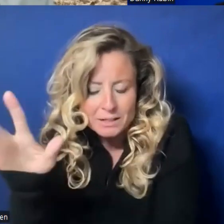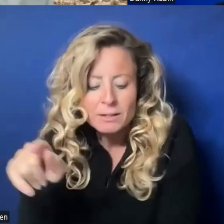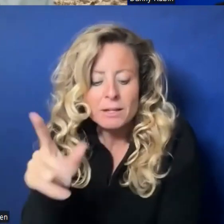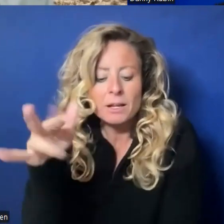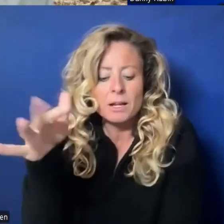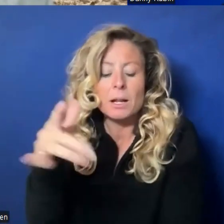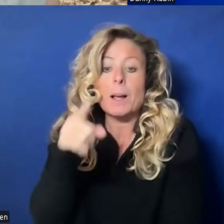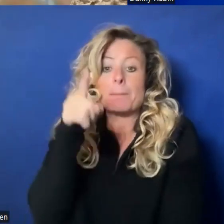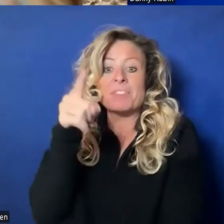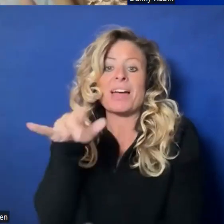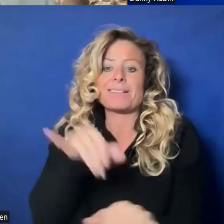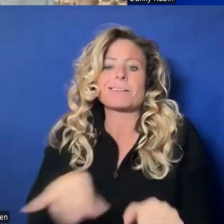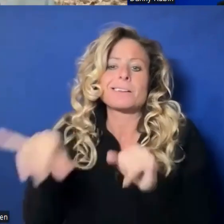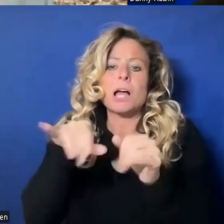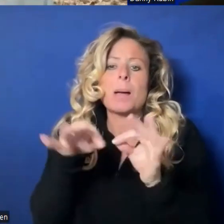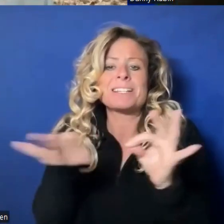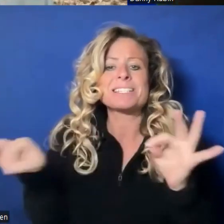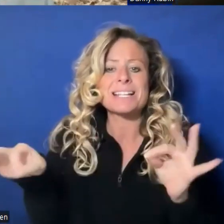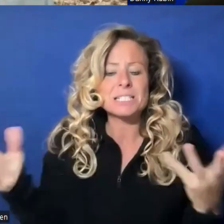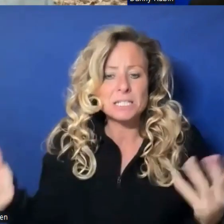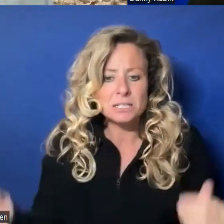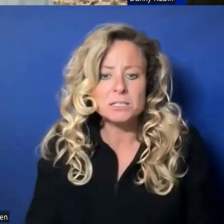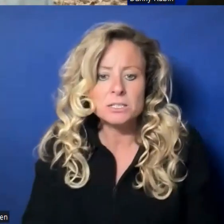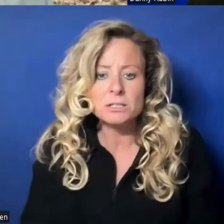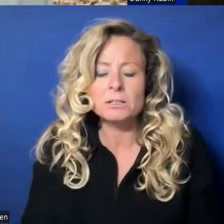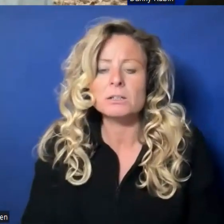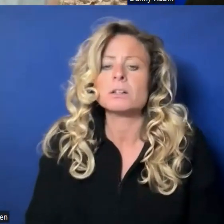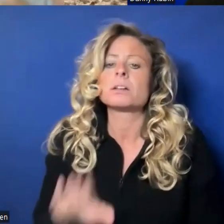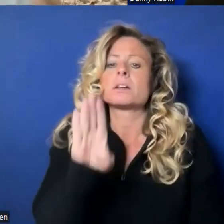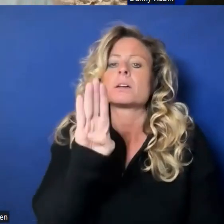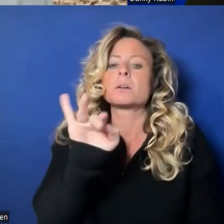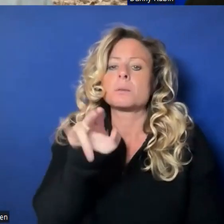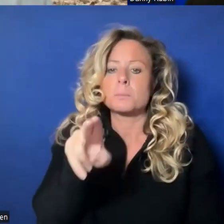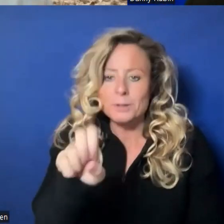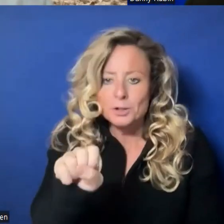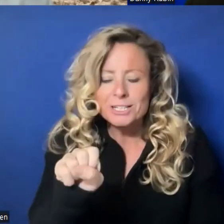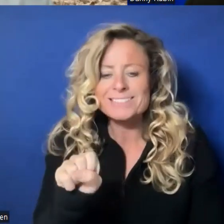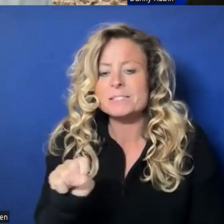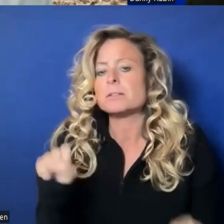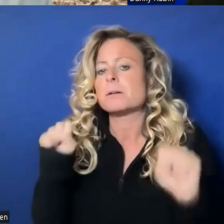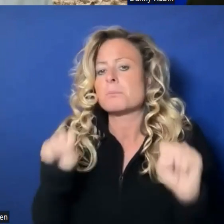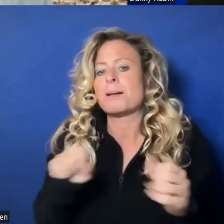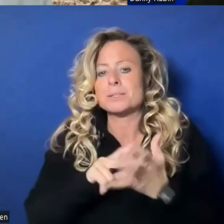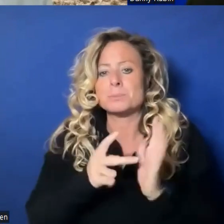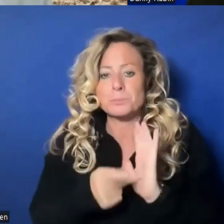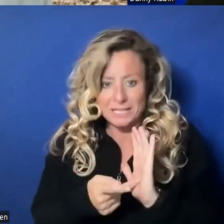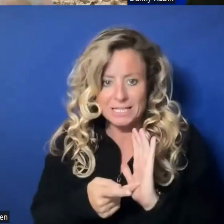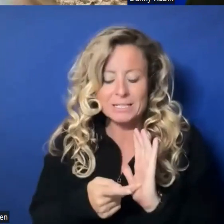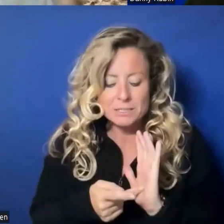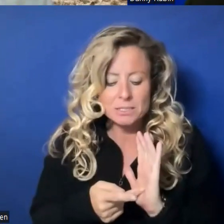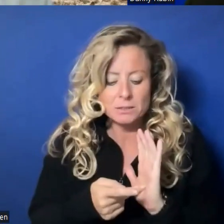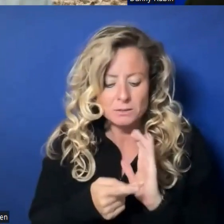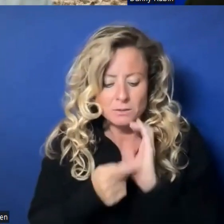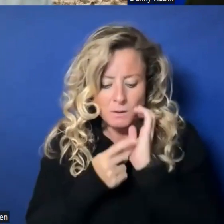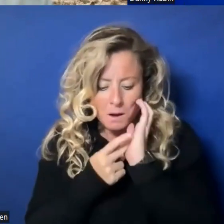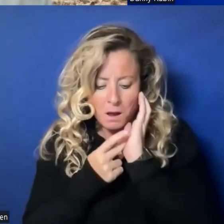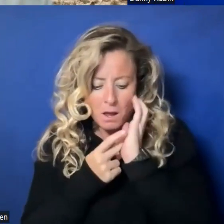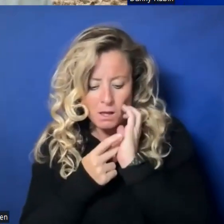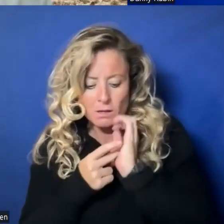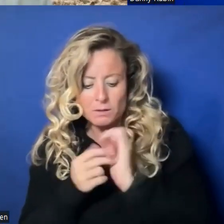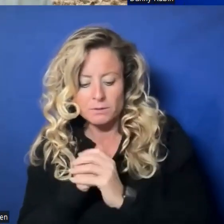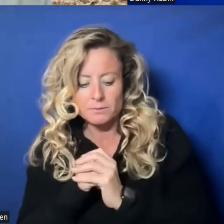common sentence holds billions of possible meanings, and it's very